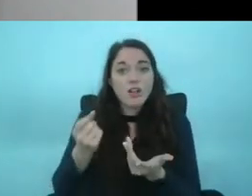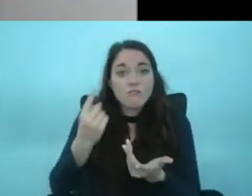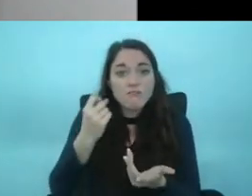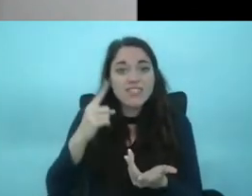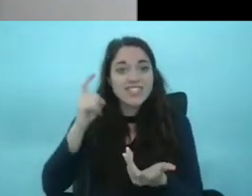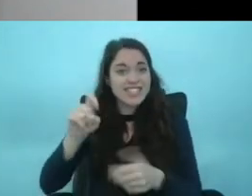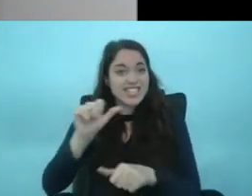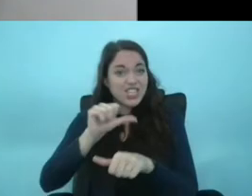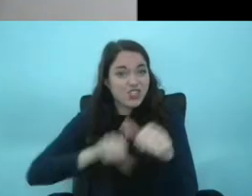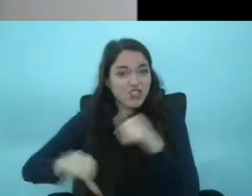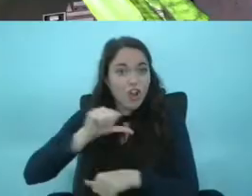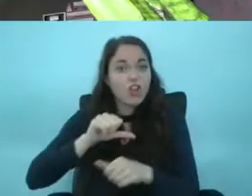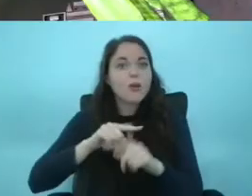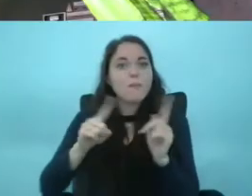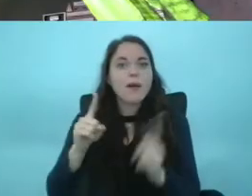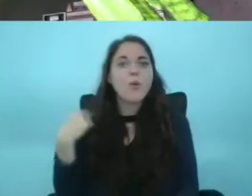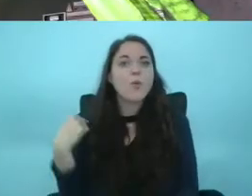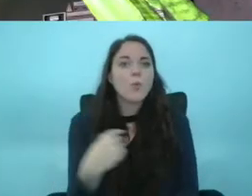Amen.